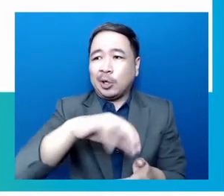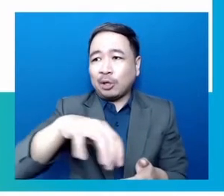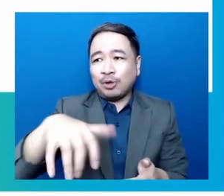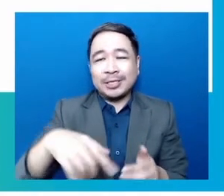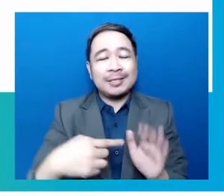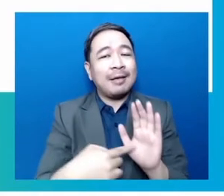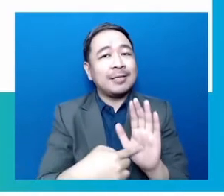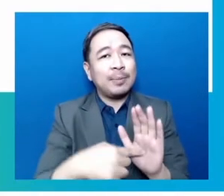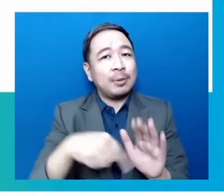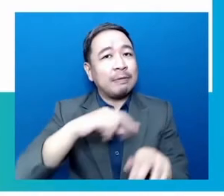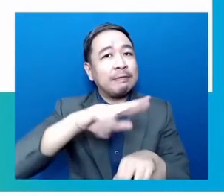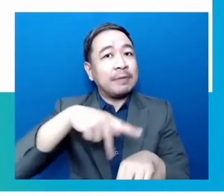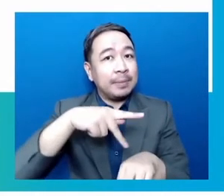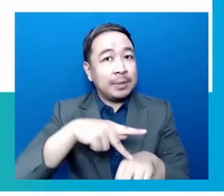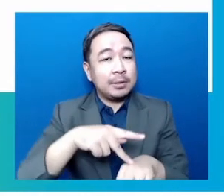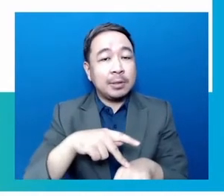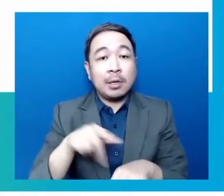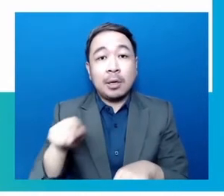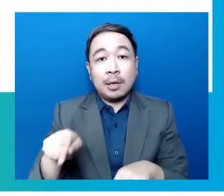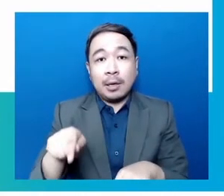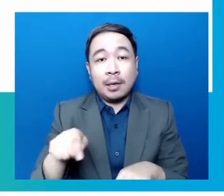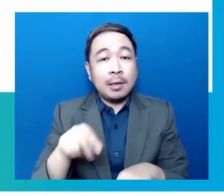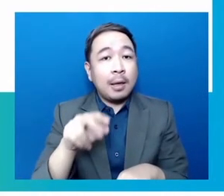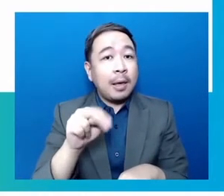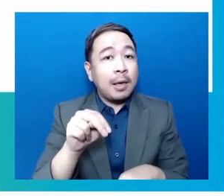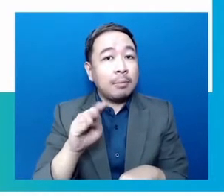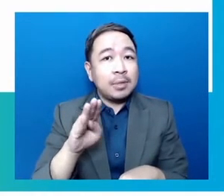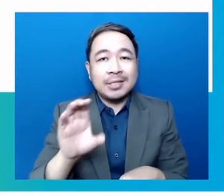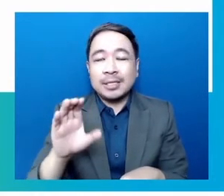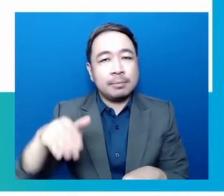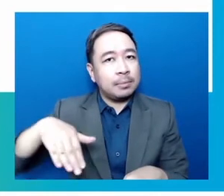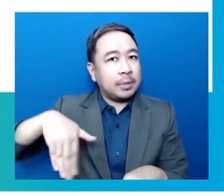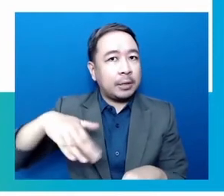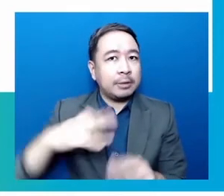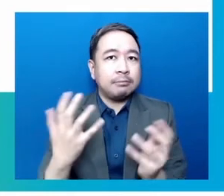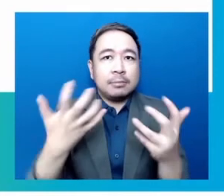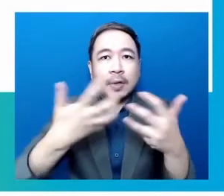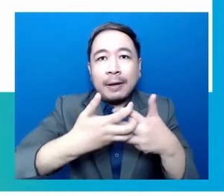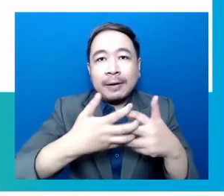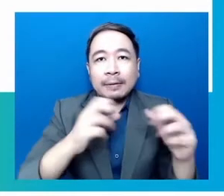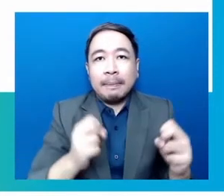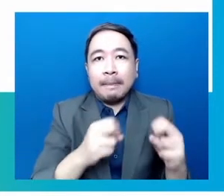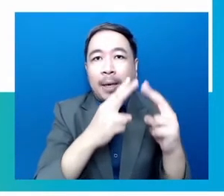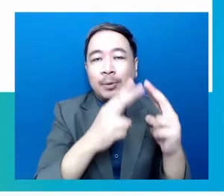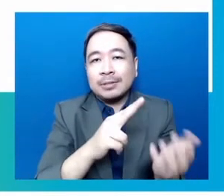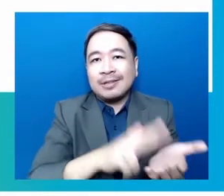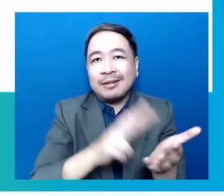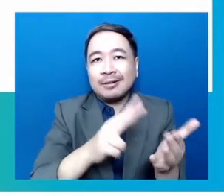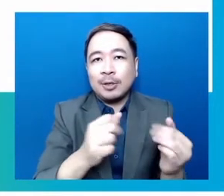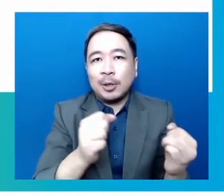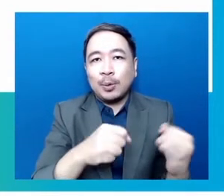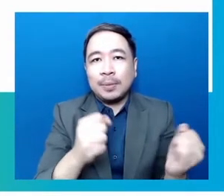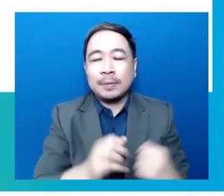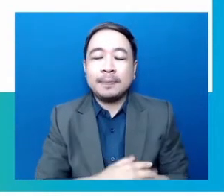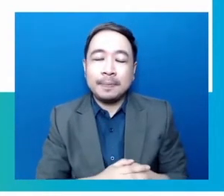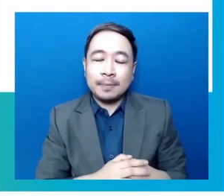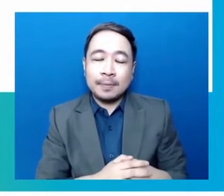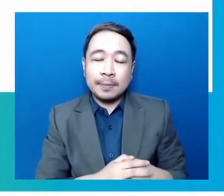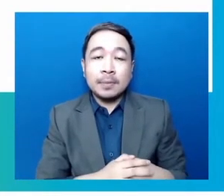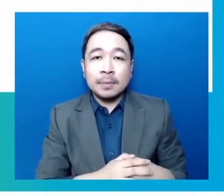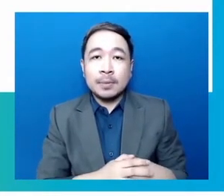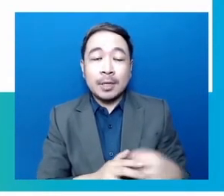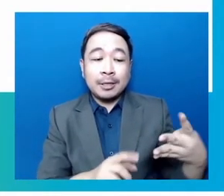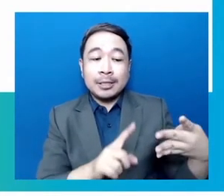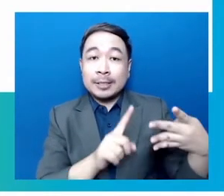NDCs are still not Paris aligned. Next slide. Second recommendation is decarbonize the